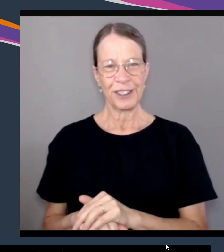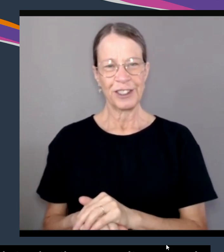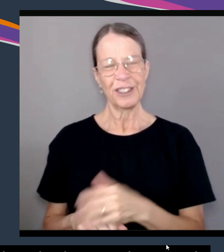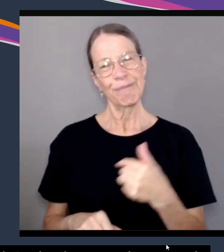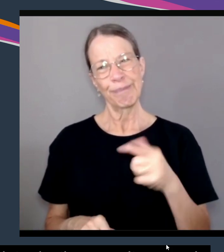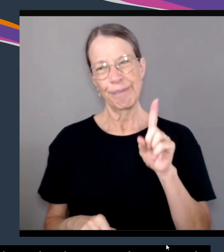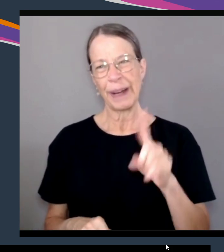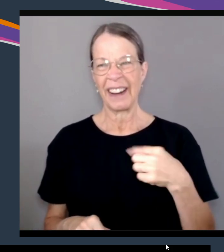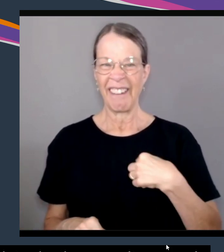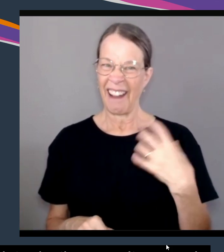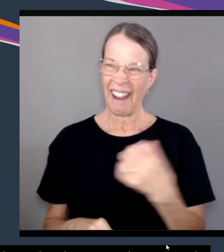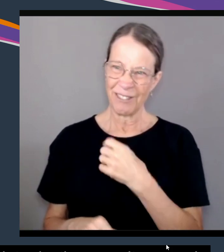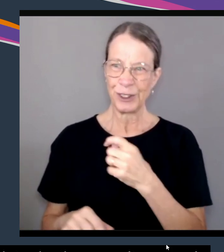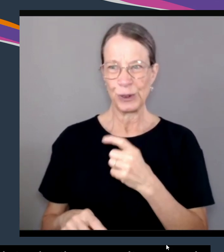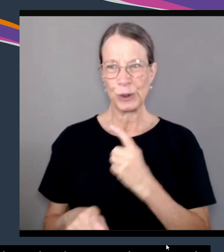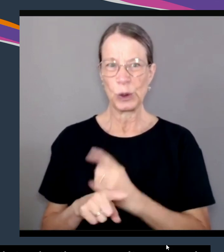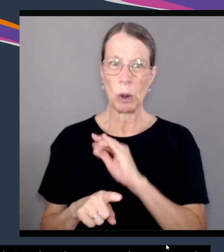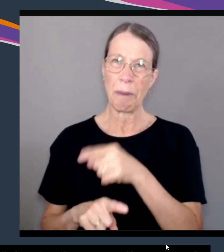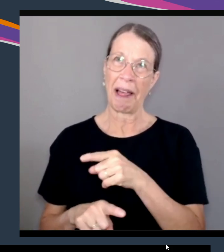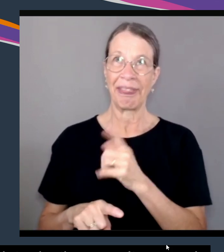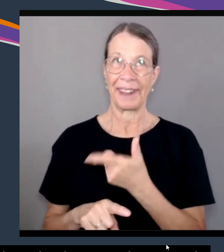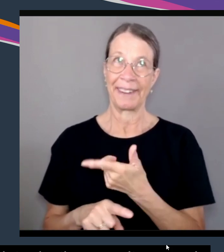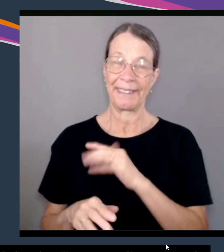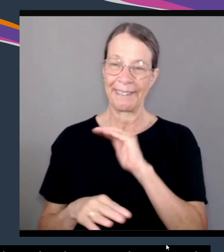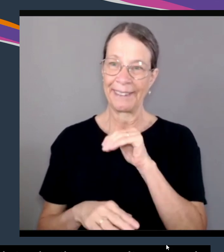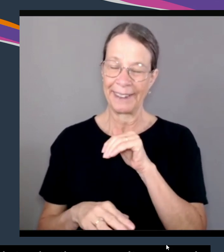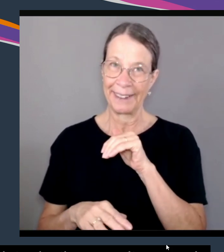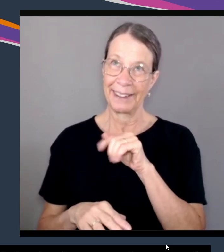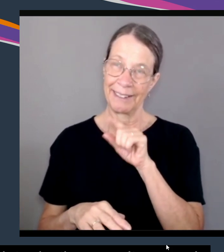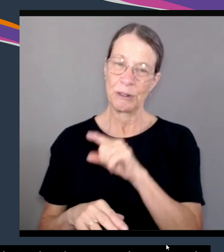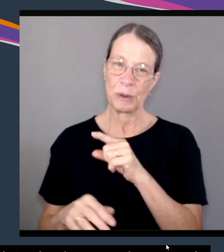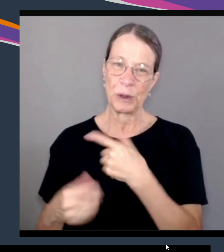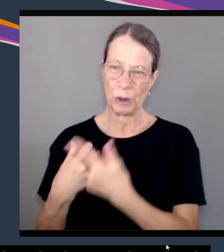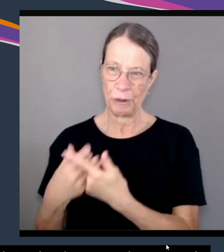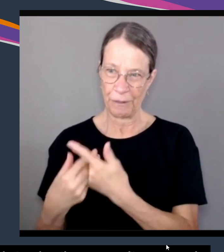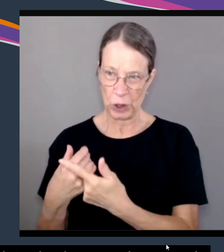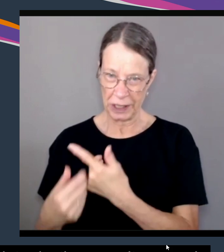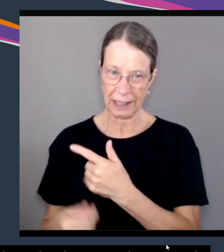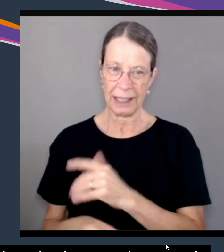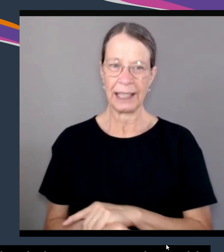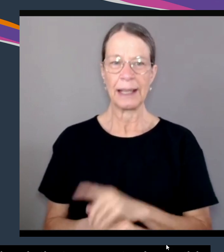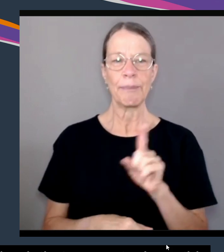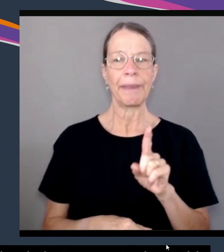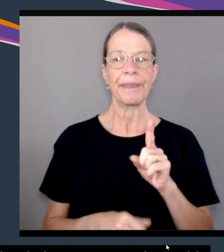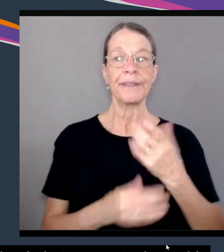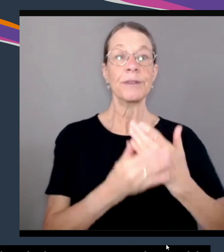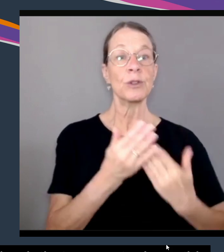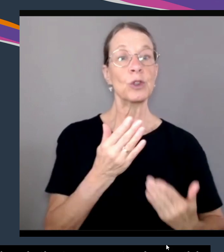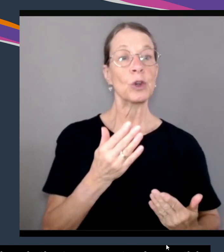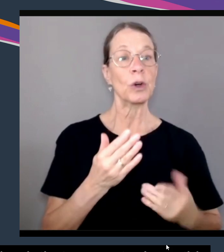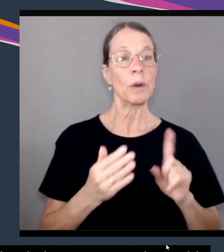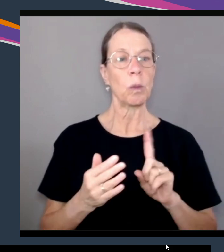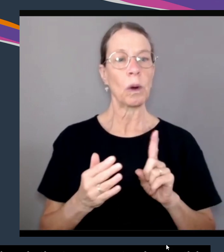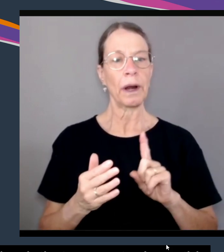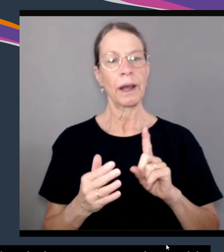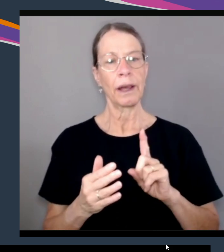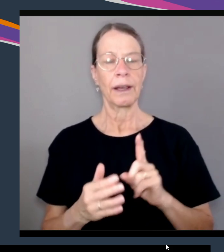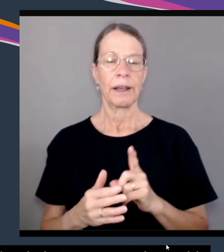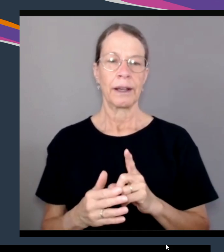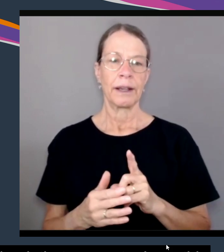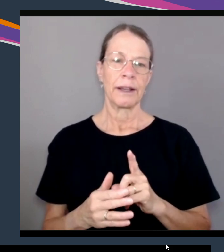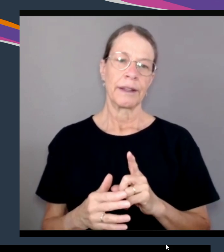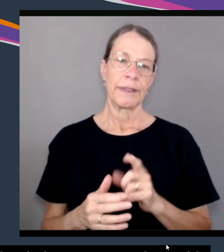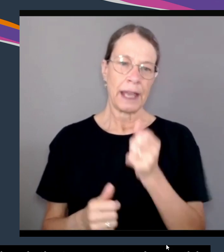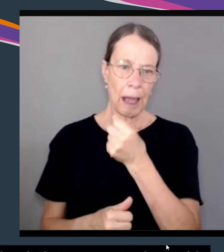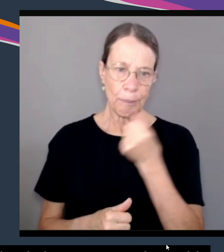this in the university so it's recognisable. It's the story of the Aboriginal and Torres Strait Islander people